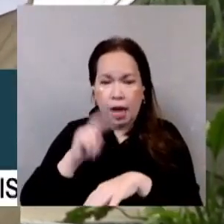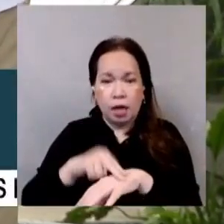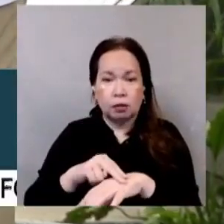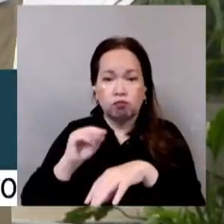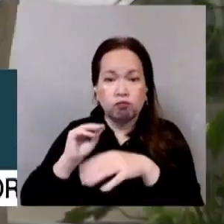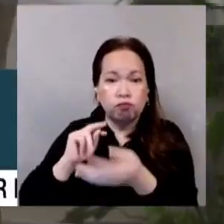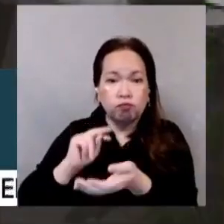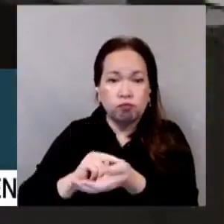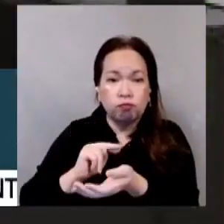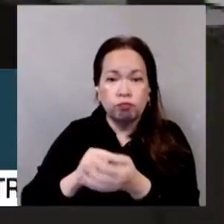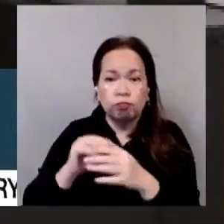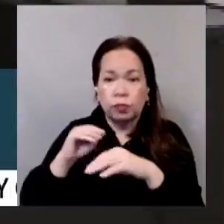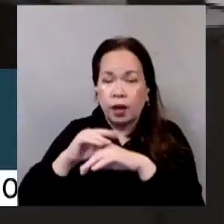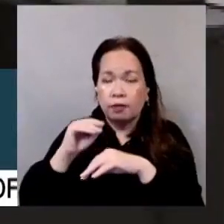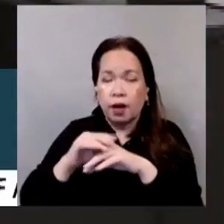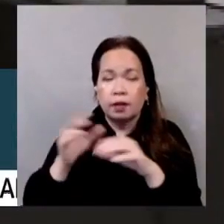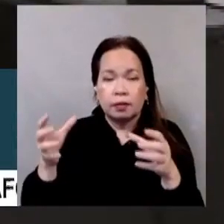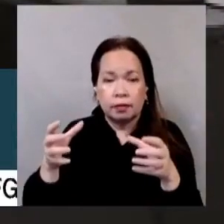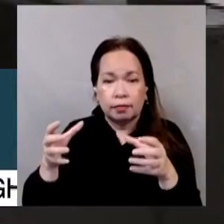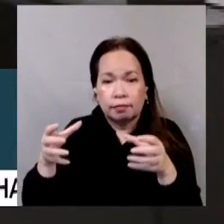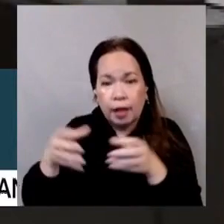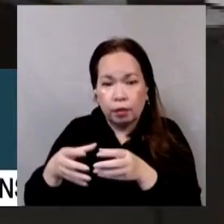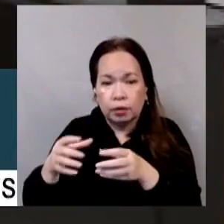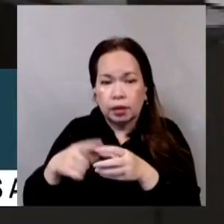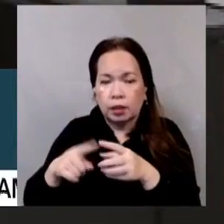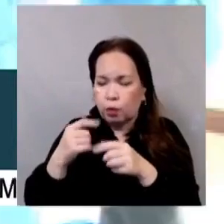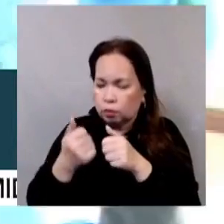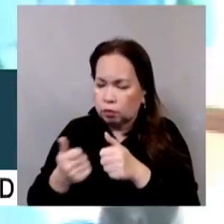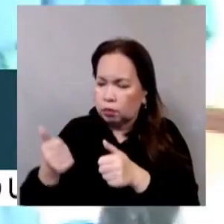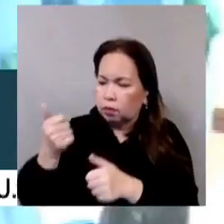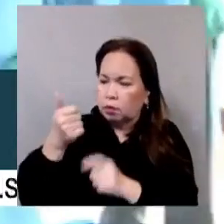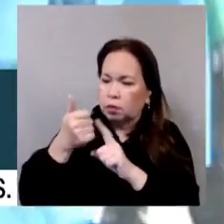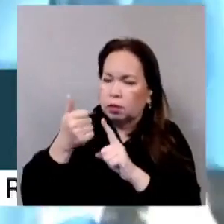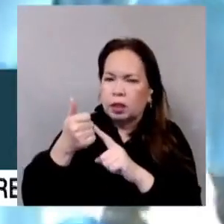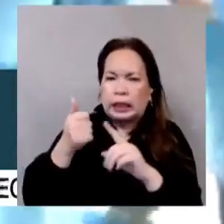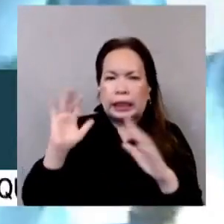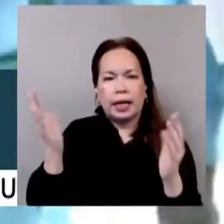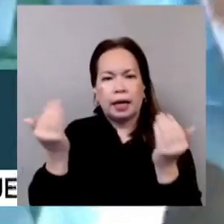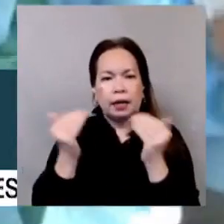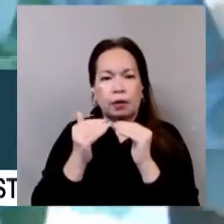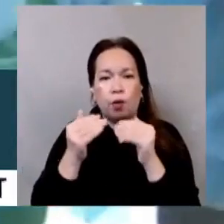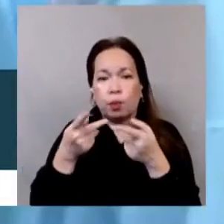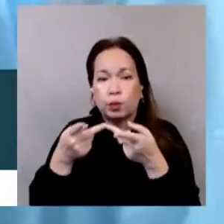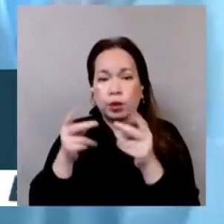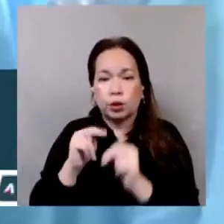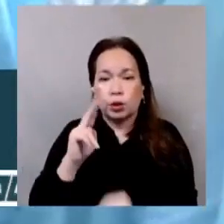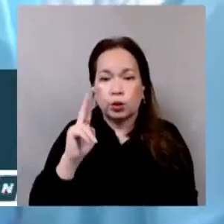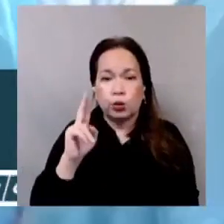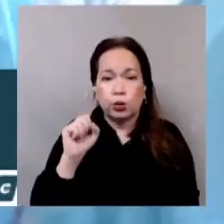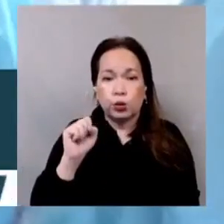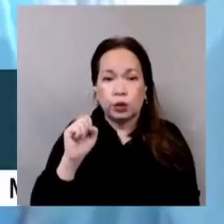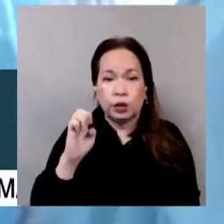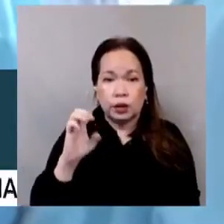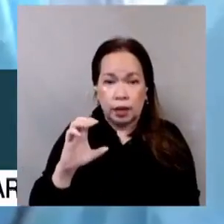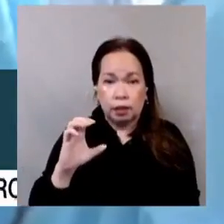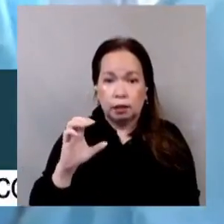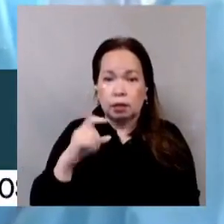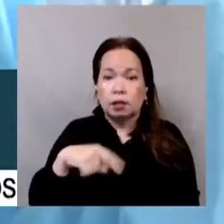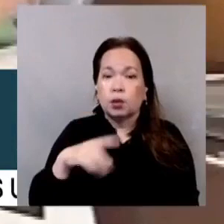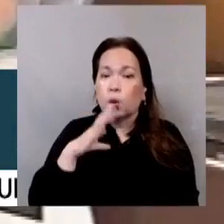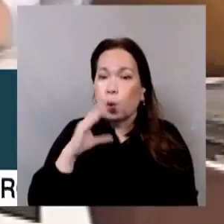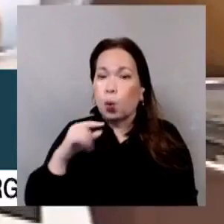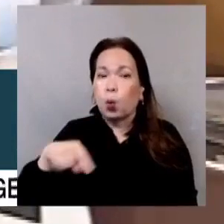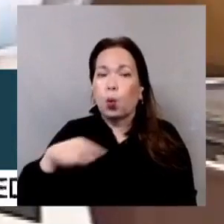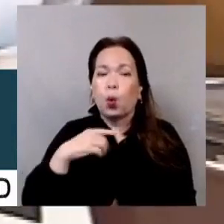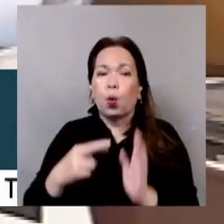and appoint a Chief Nursing Officer with the rank of Undersecretary. The council will be composed of representatives from the public and